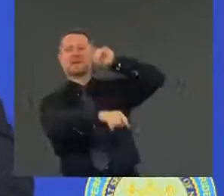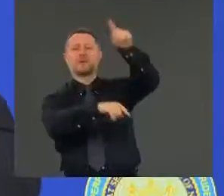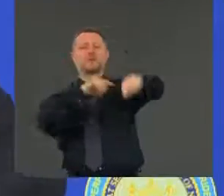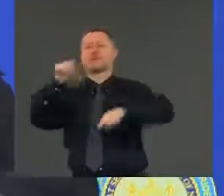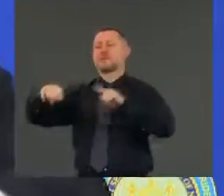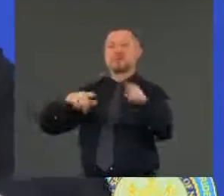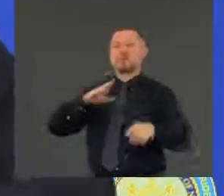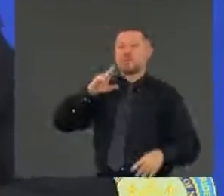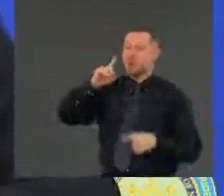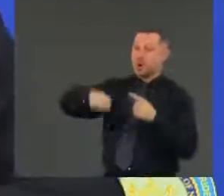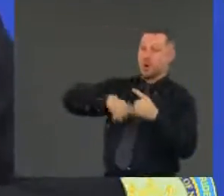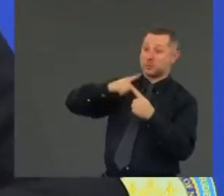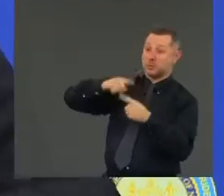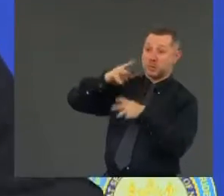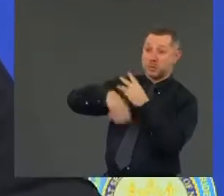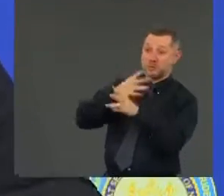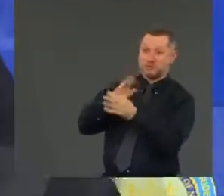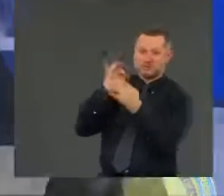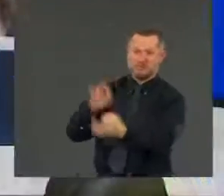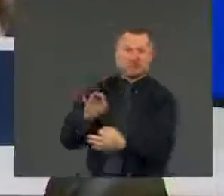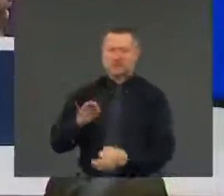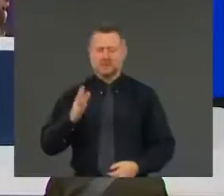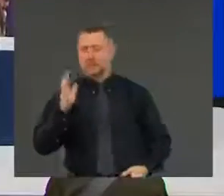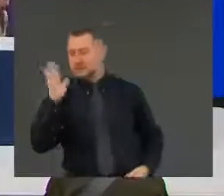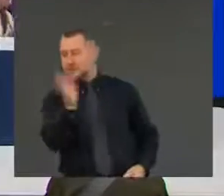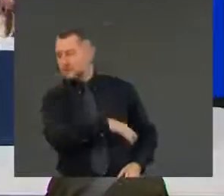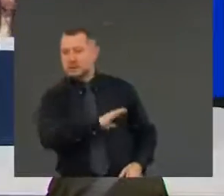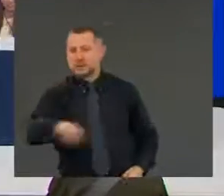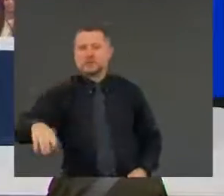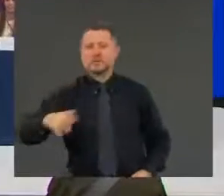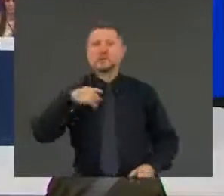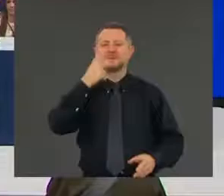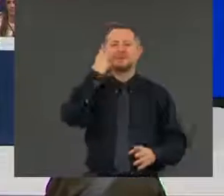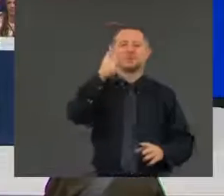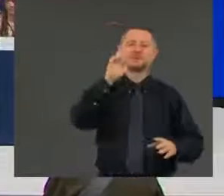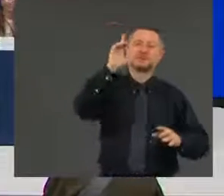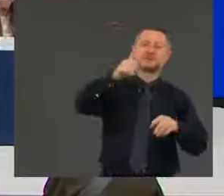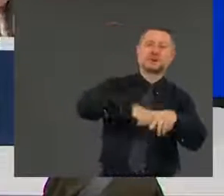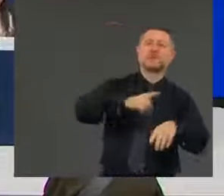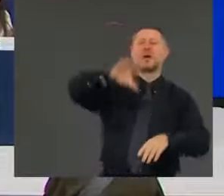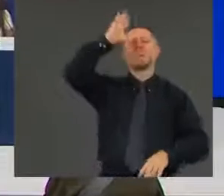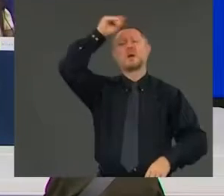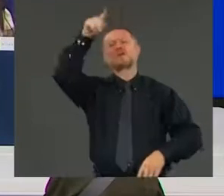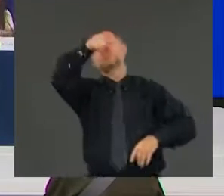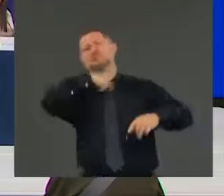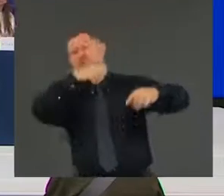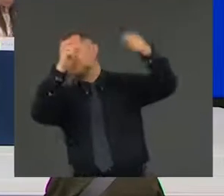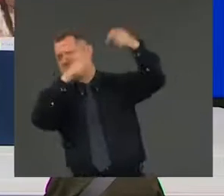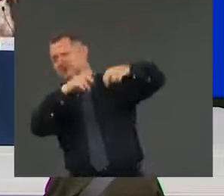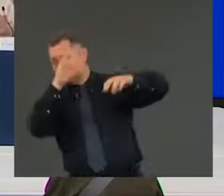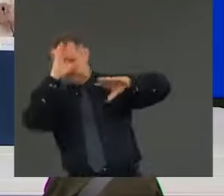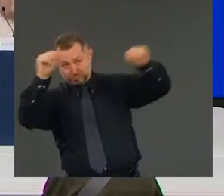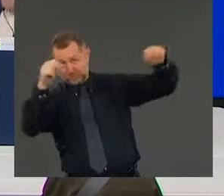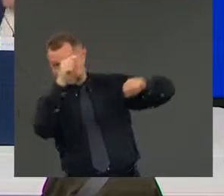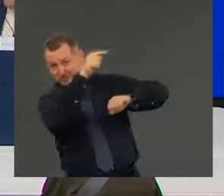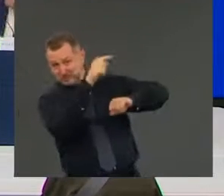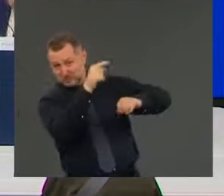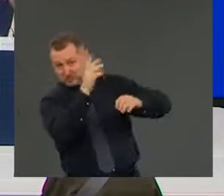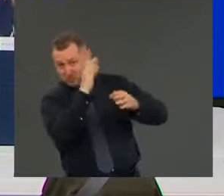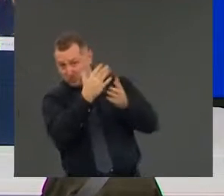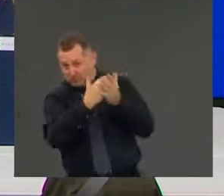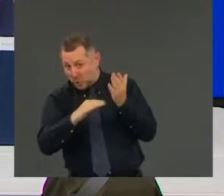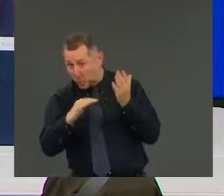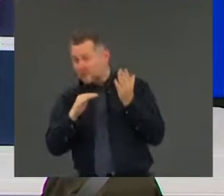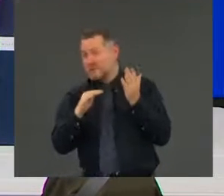then I'll do it. Thank you for taking time. We initiated the meeting with the president tomorrow. So this was part two, continuing